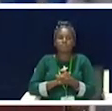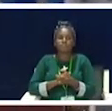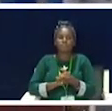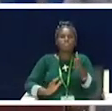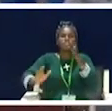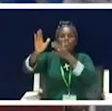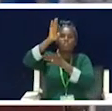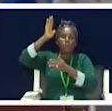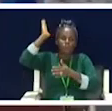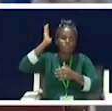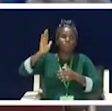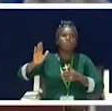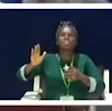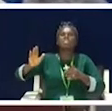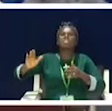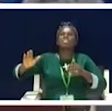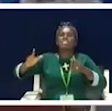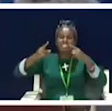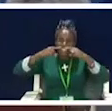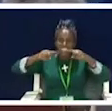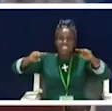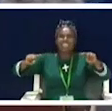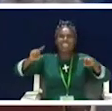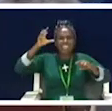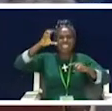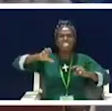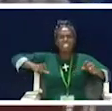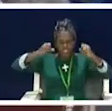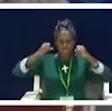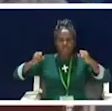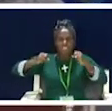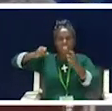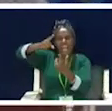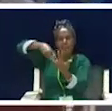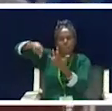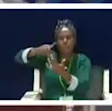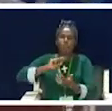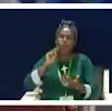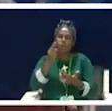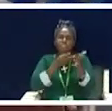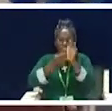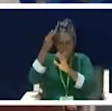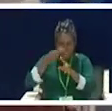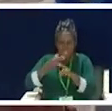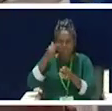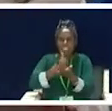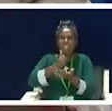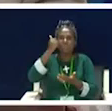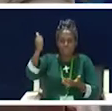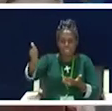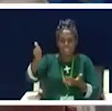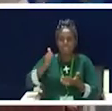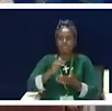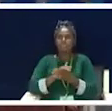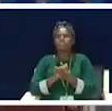God will declare his strength among us in the mighty name of Jesus.